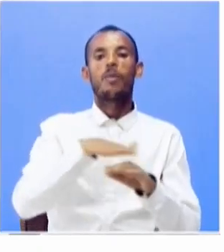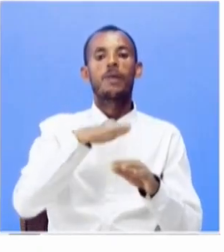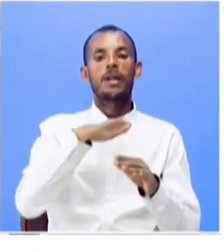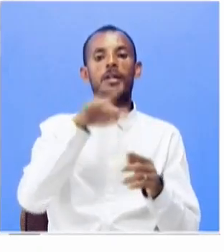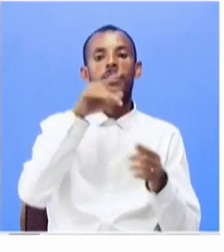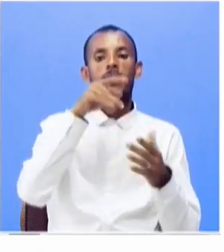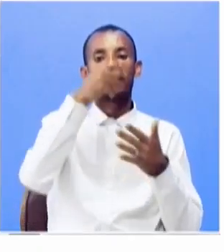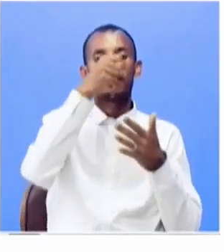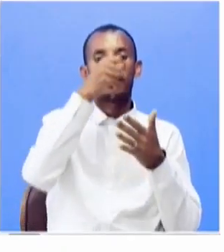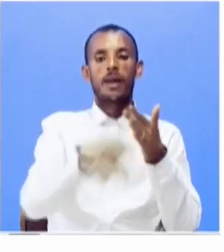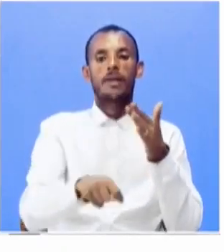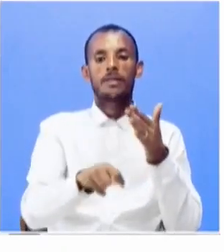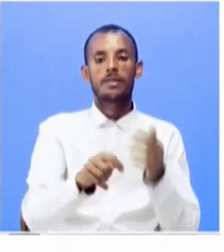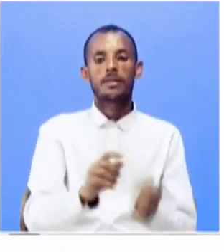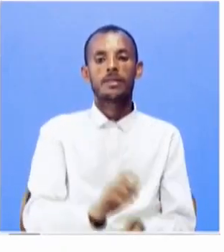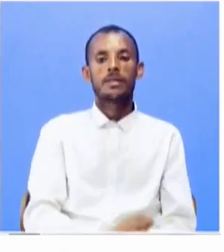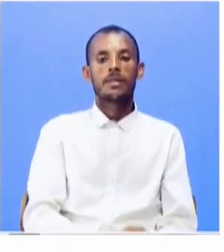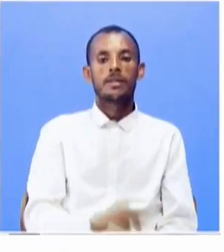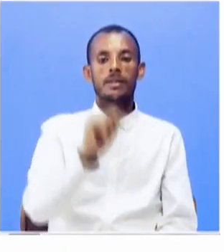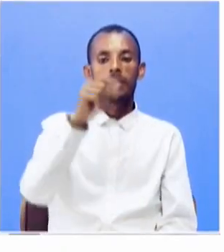tax.